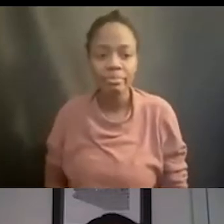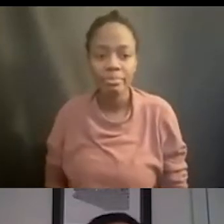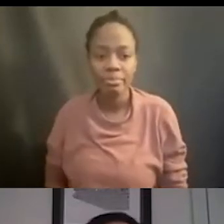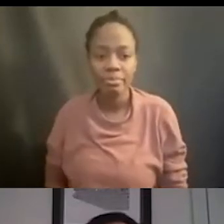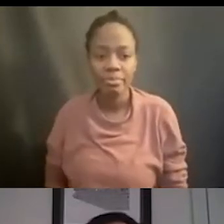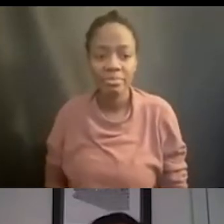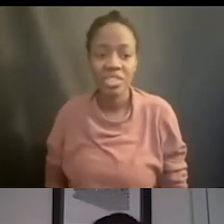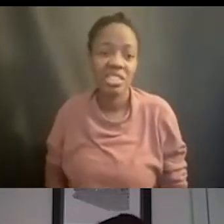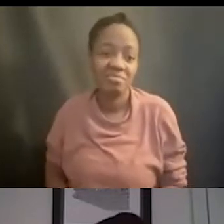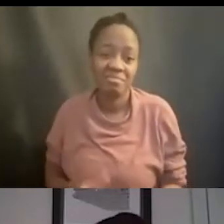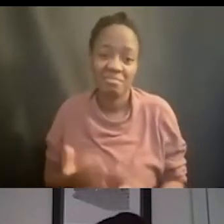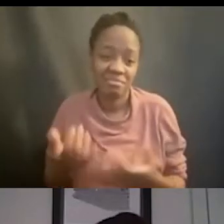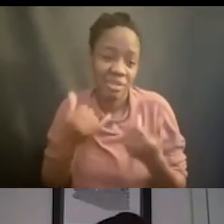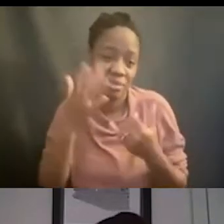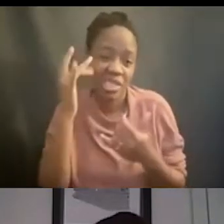being here.